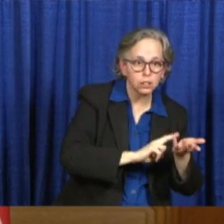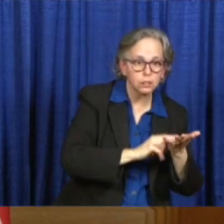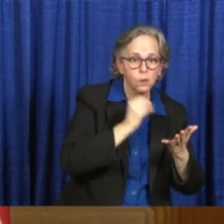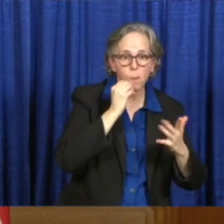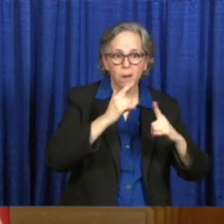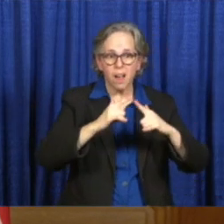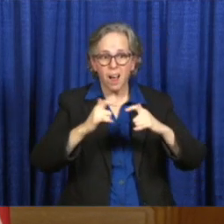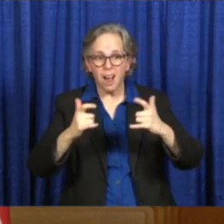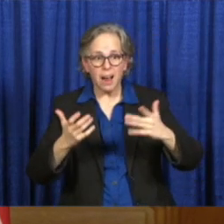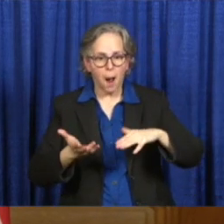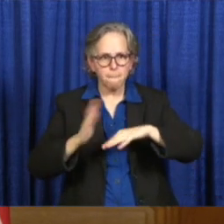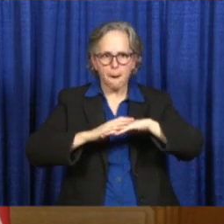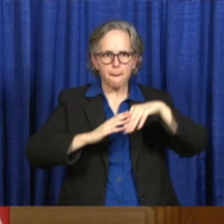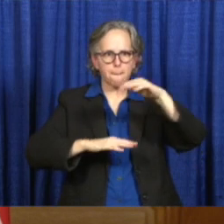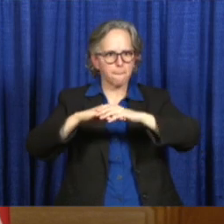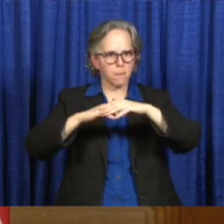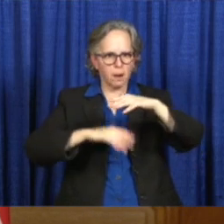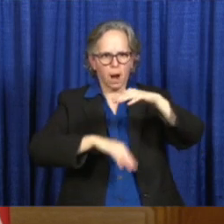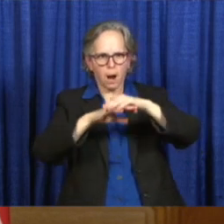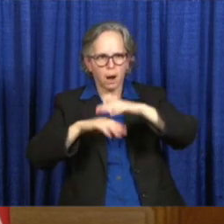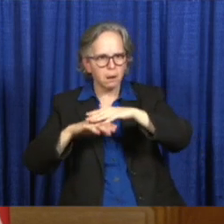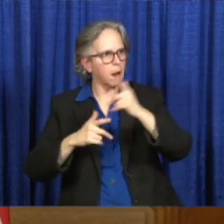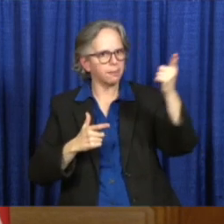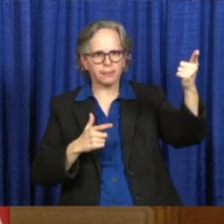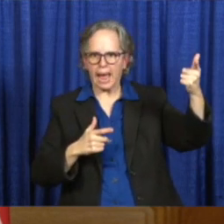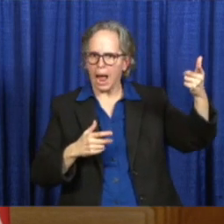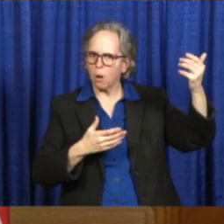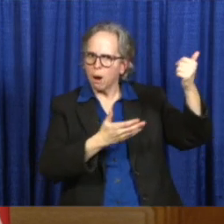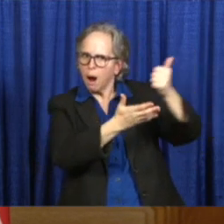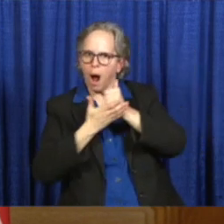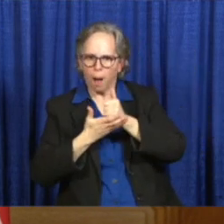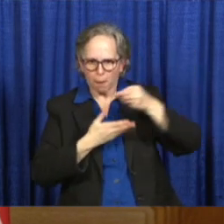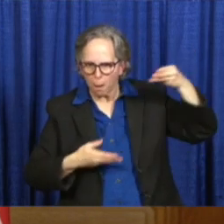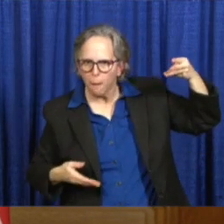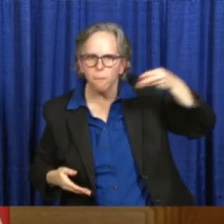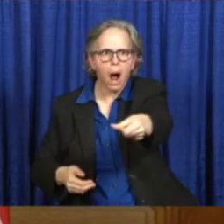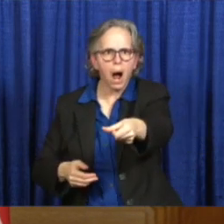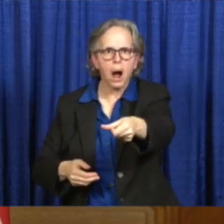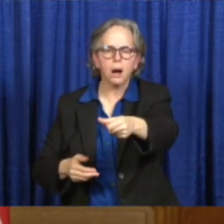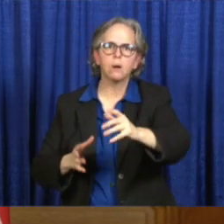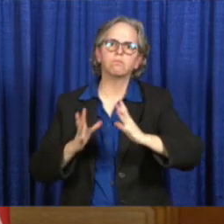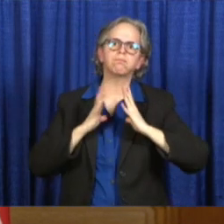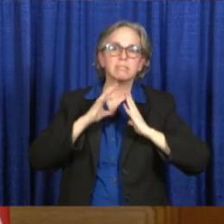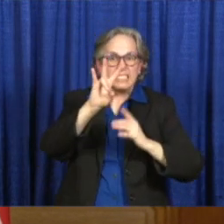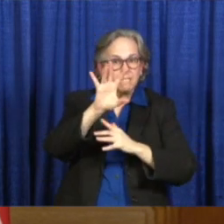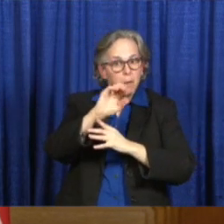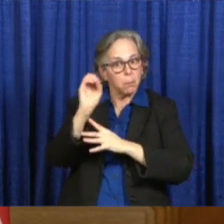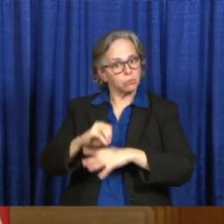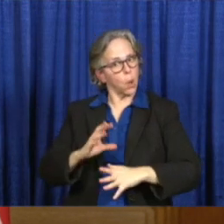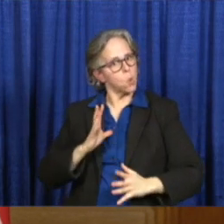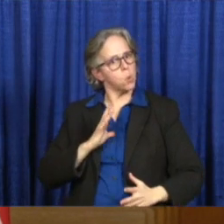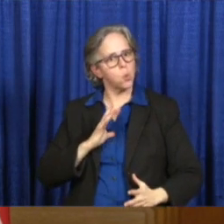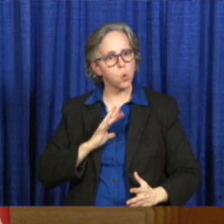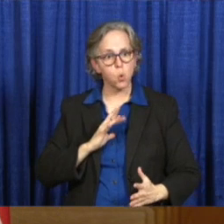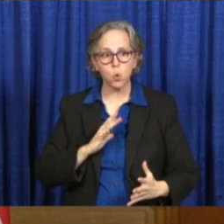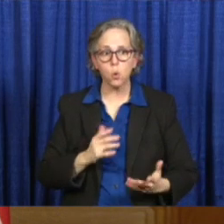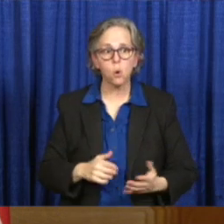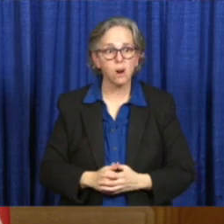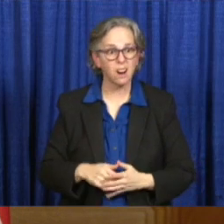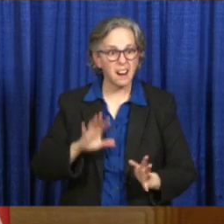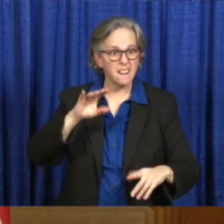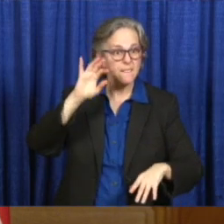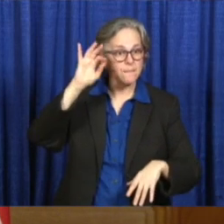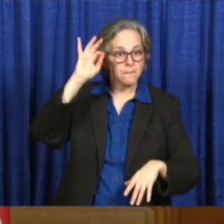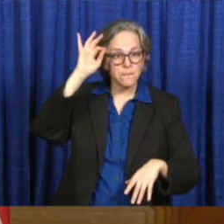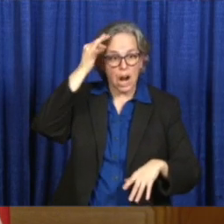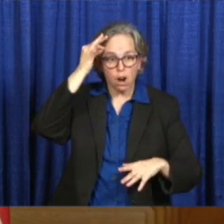capacity. Another key component of the declaration is it allows direct federal assistance to local governments, such as support